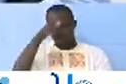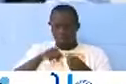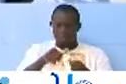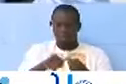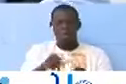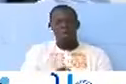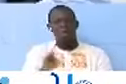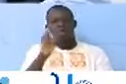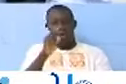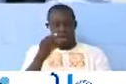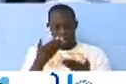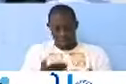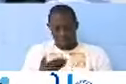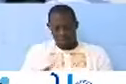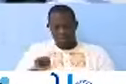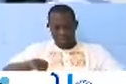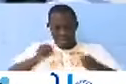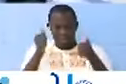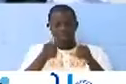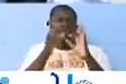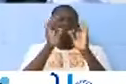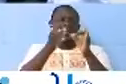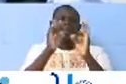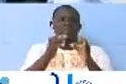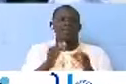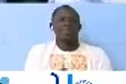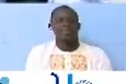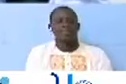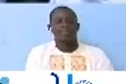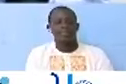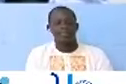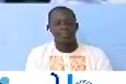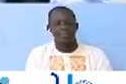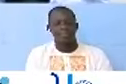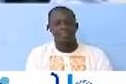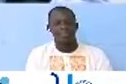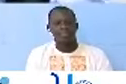if I think that's what I have just started to explain.